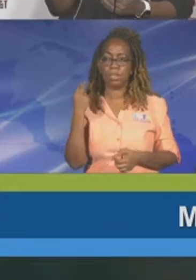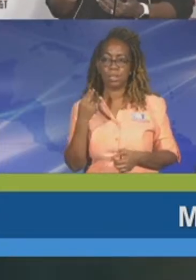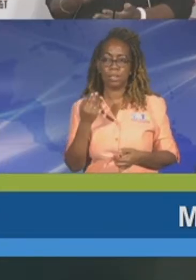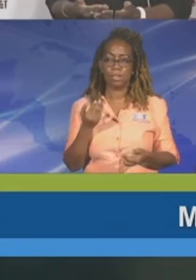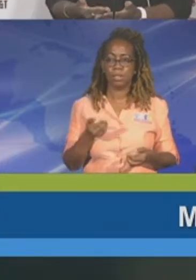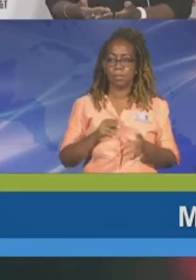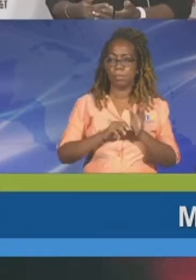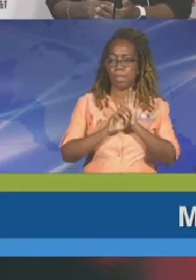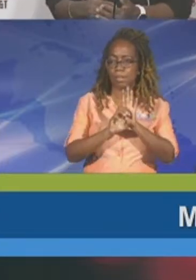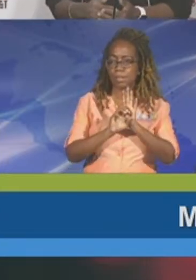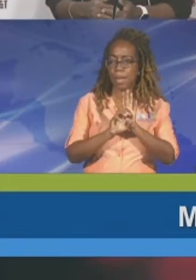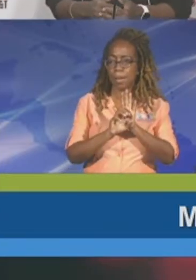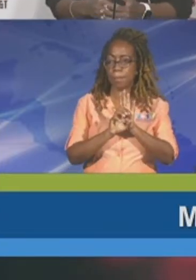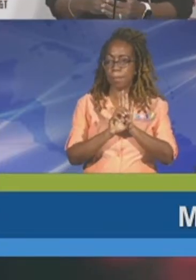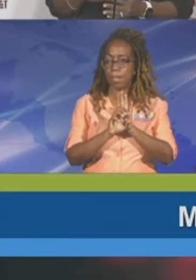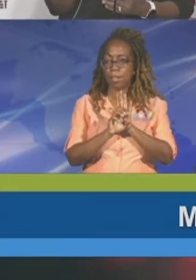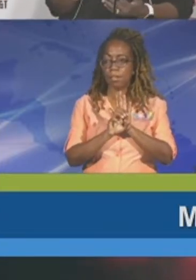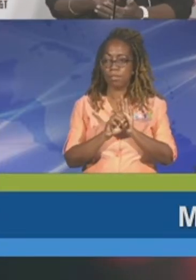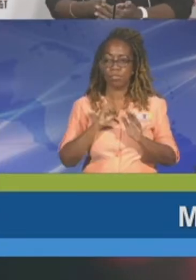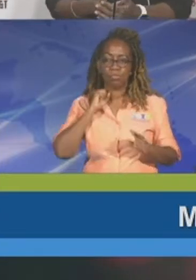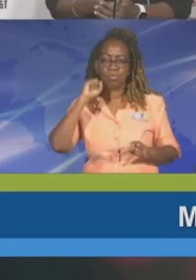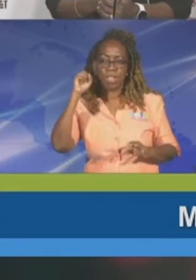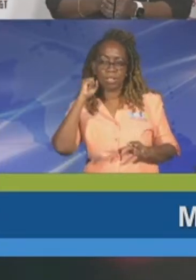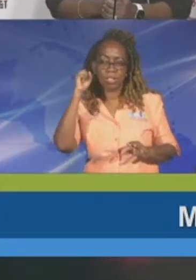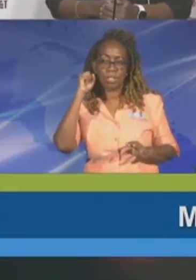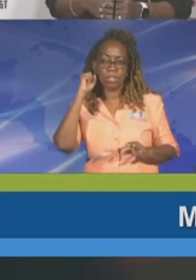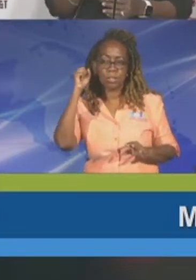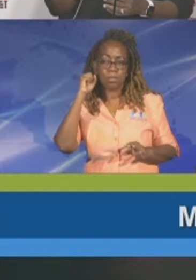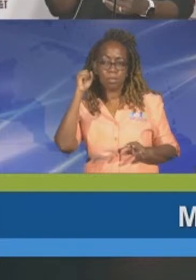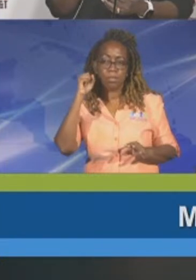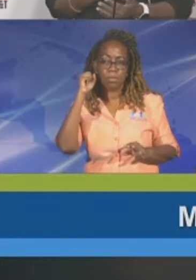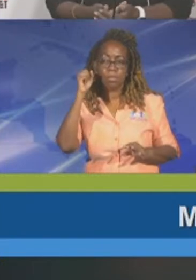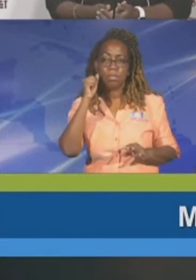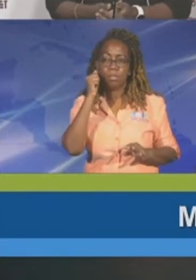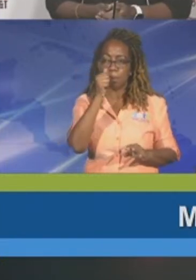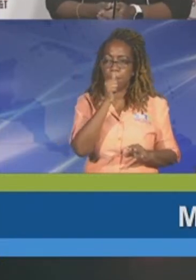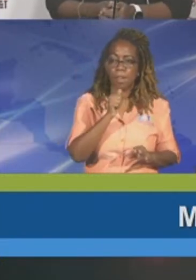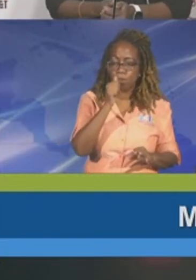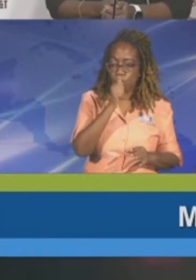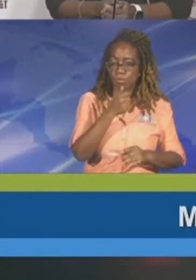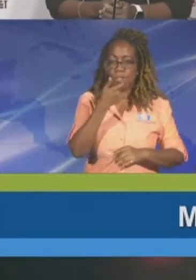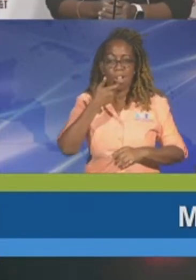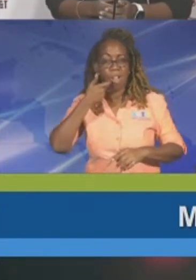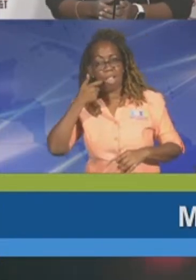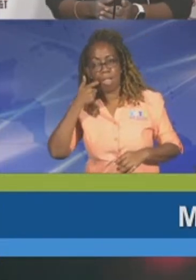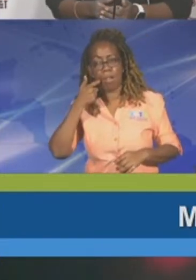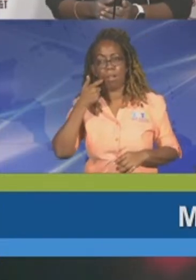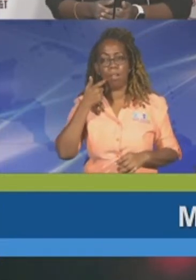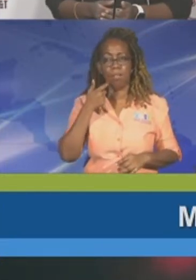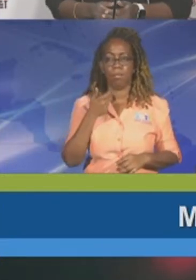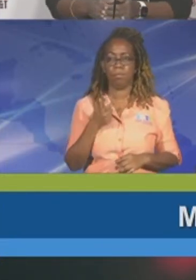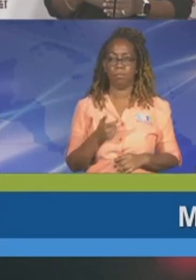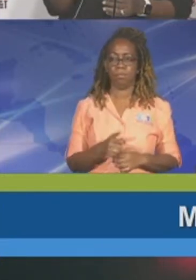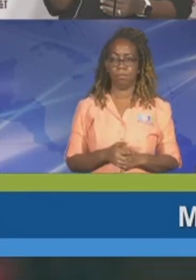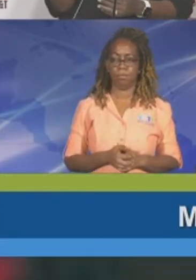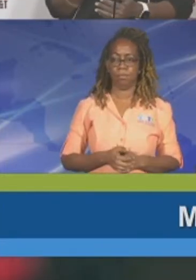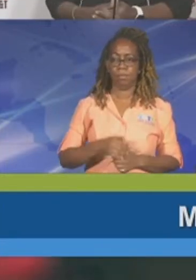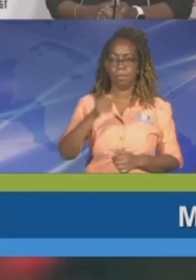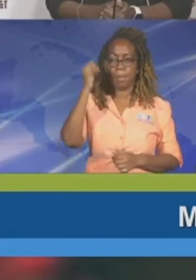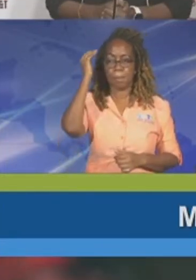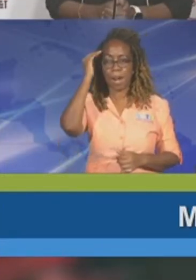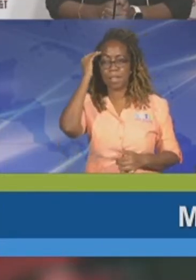as extreme stress, substance abuse, some types of mental